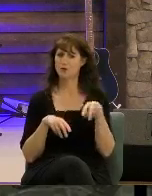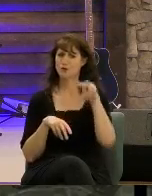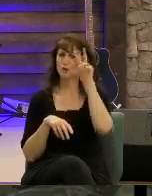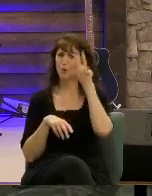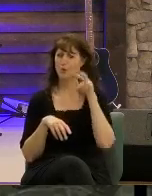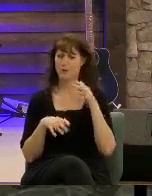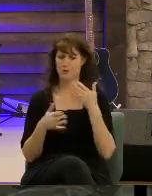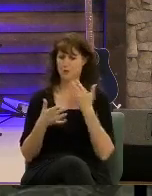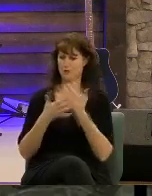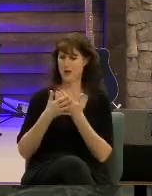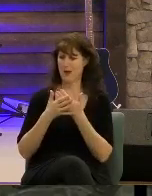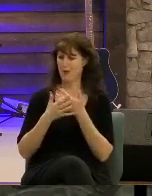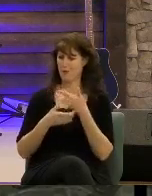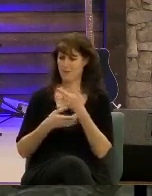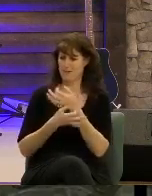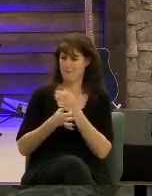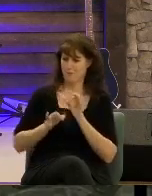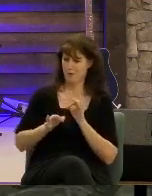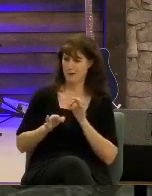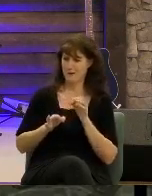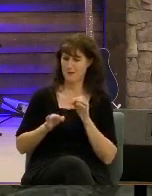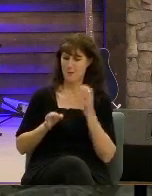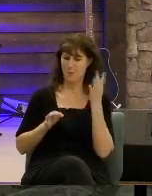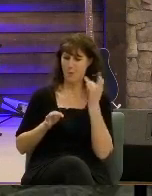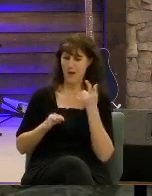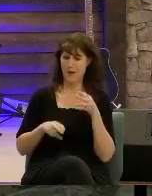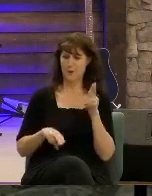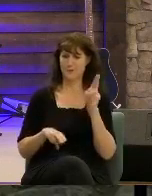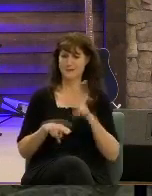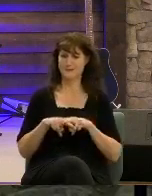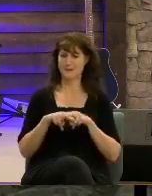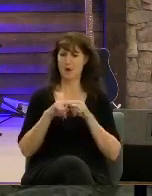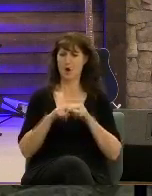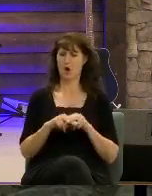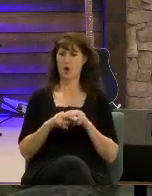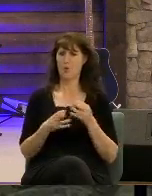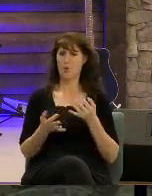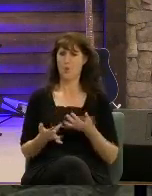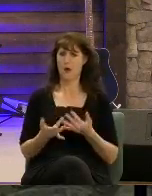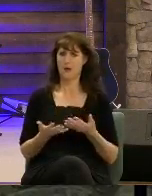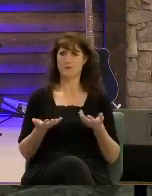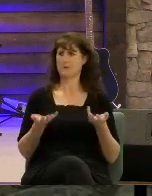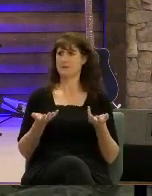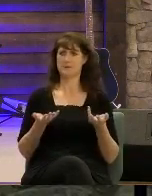jail cell. You've been set free, right? Why are you sitting there? You're the shackles.